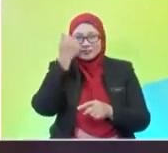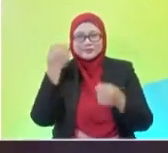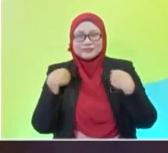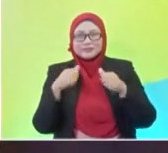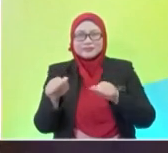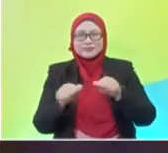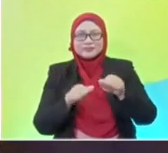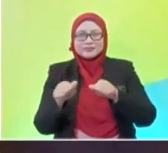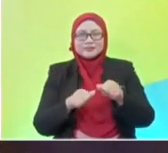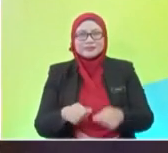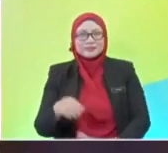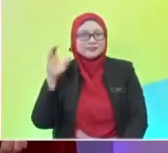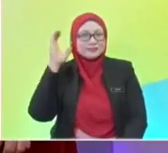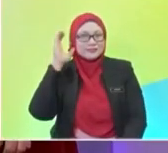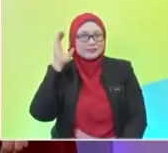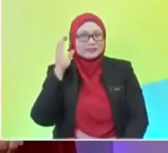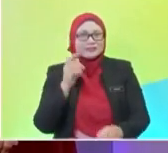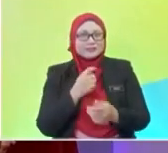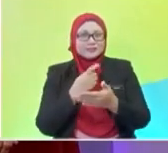everyone, listen closely. Okay.